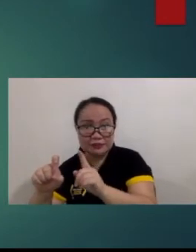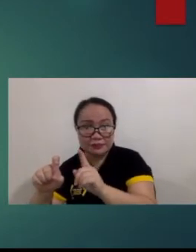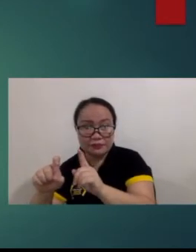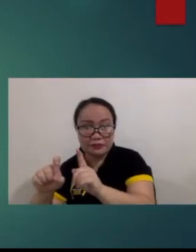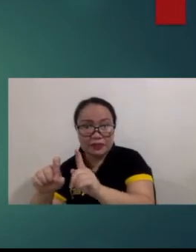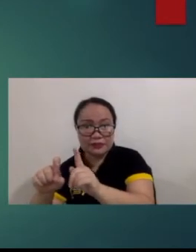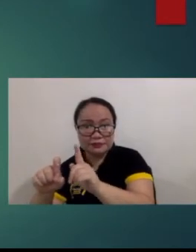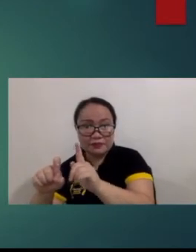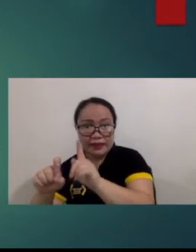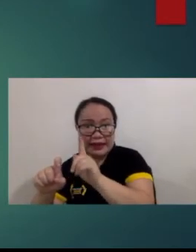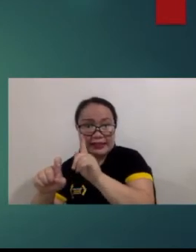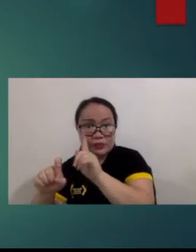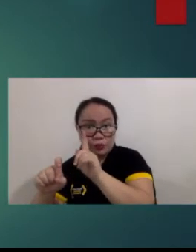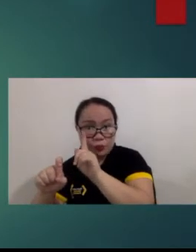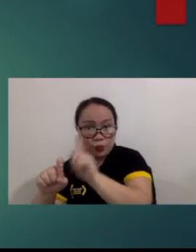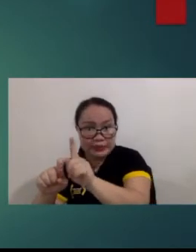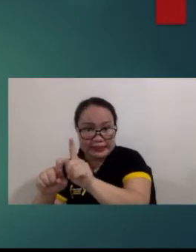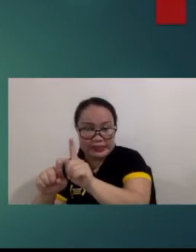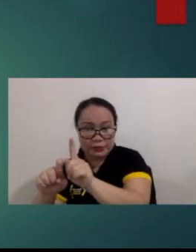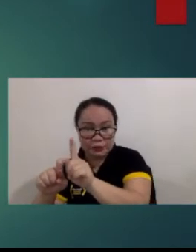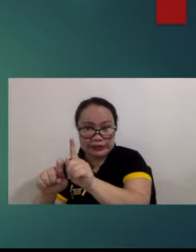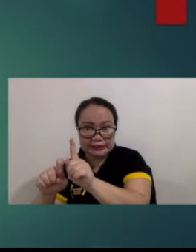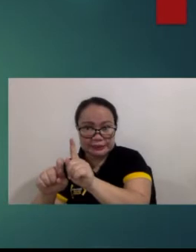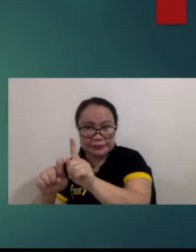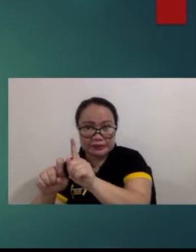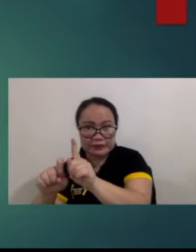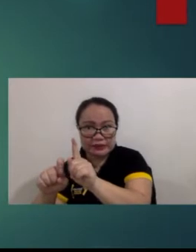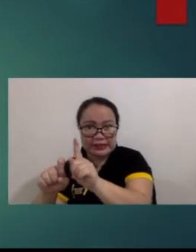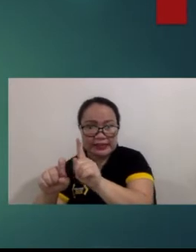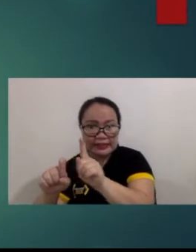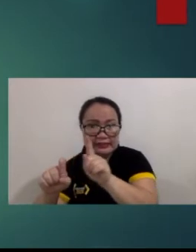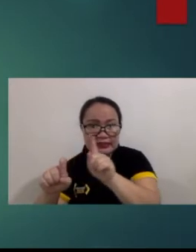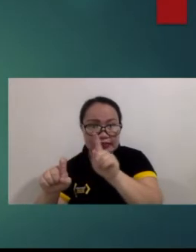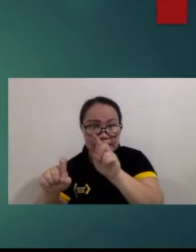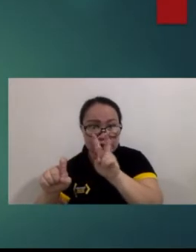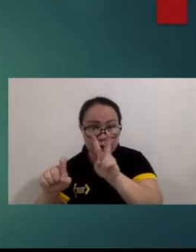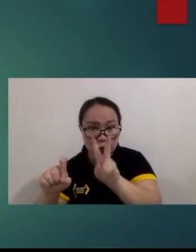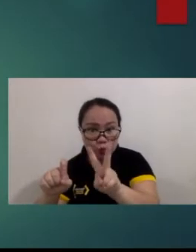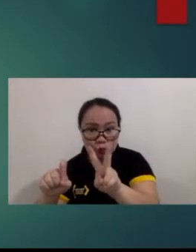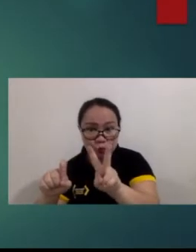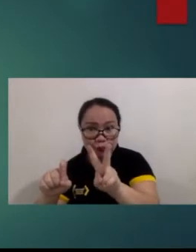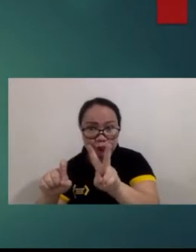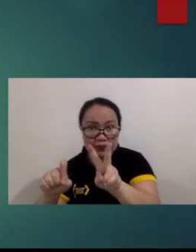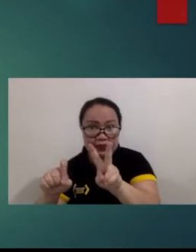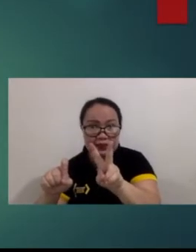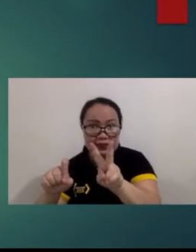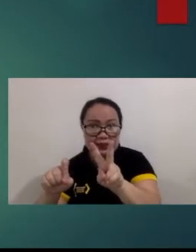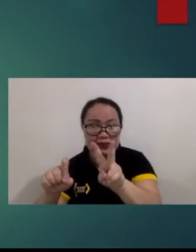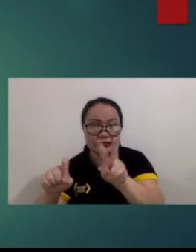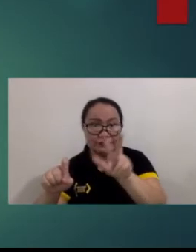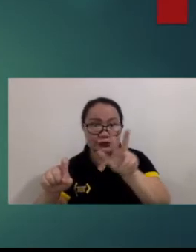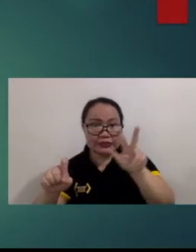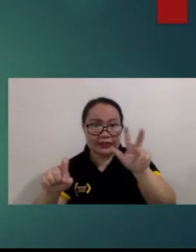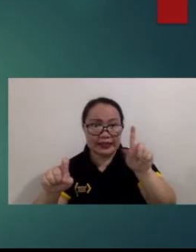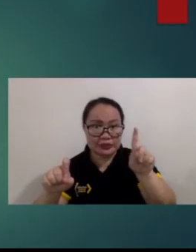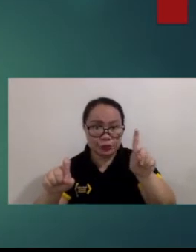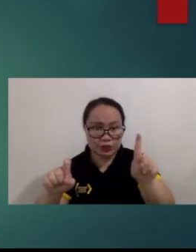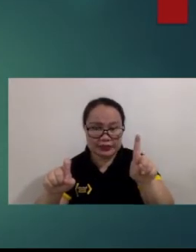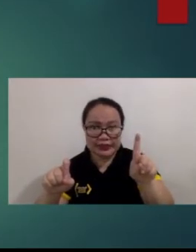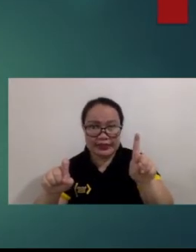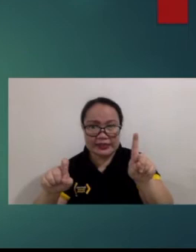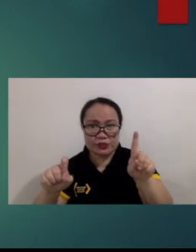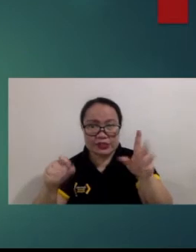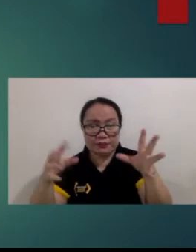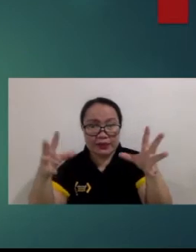term has 1 exponent, the second is 2, and the third has